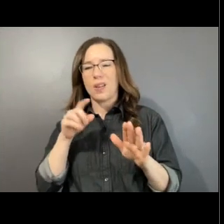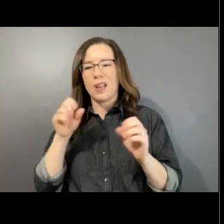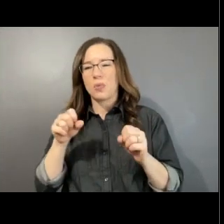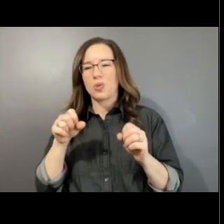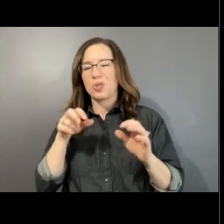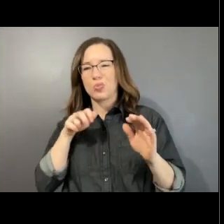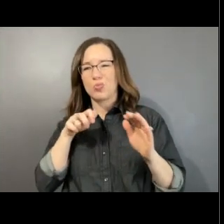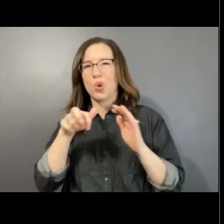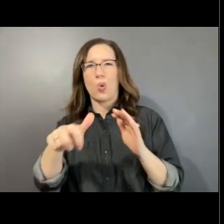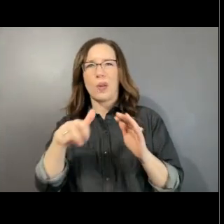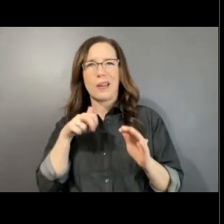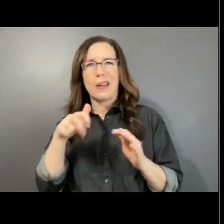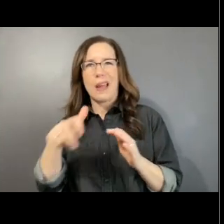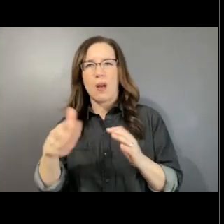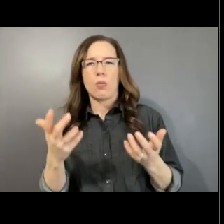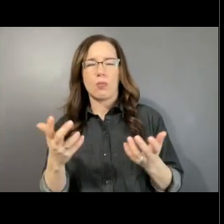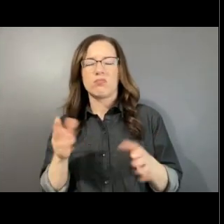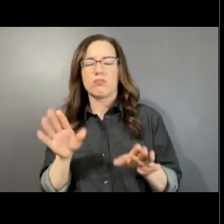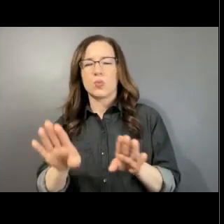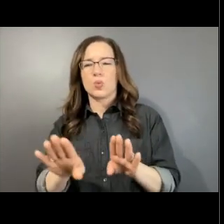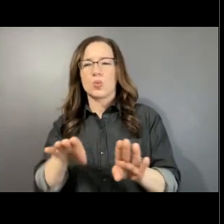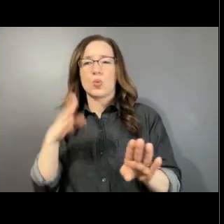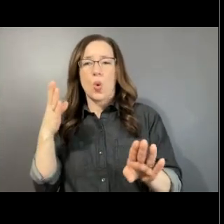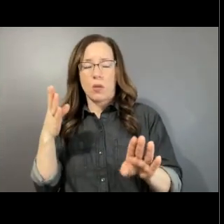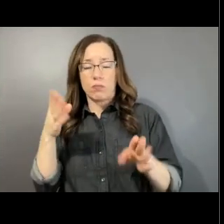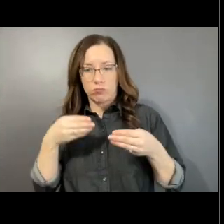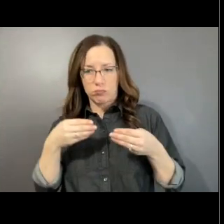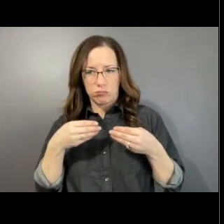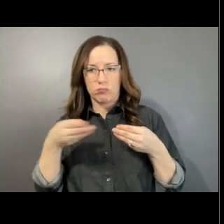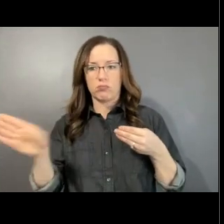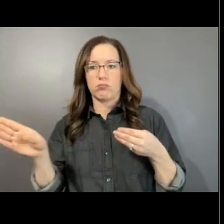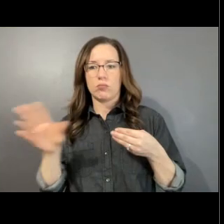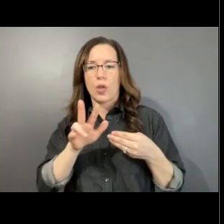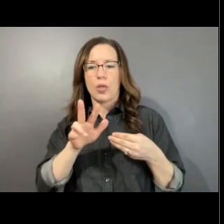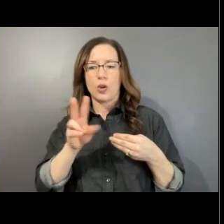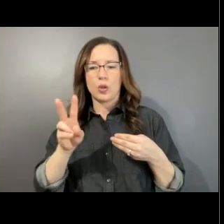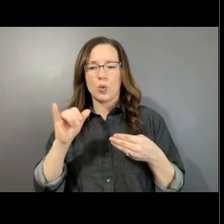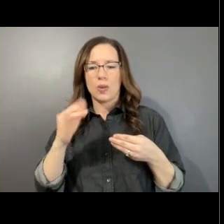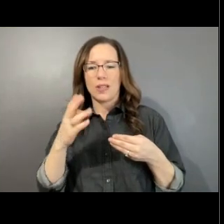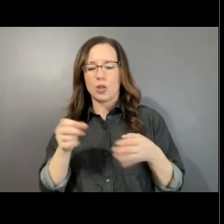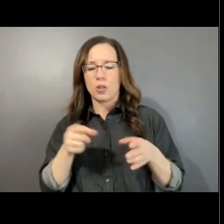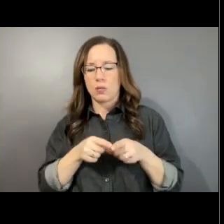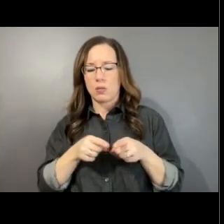the door must provide a 32-inch nominal clear opening.